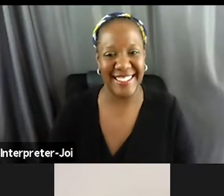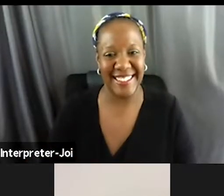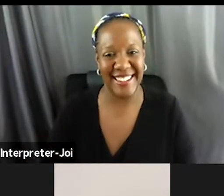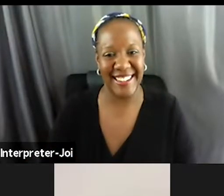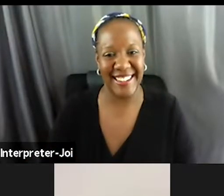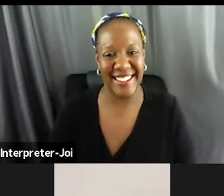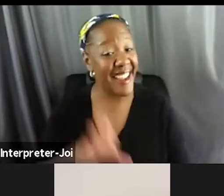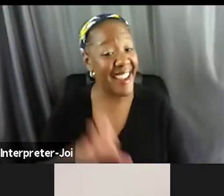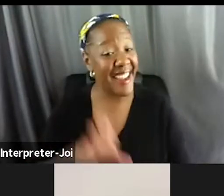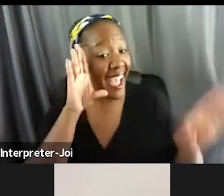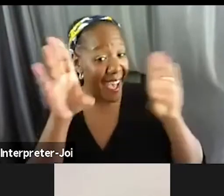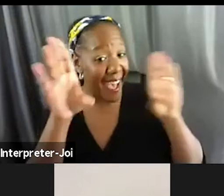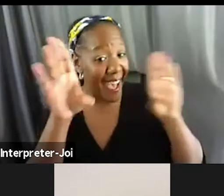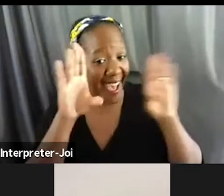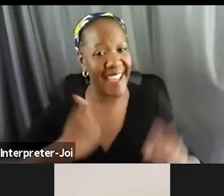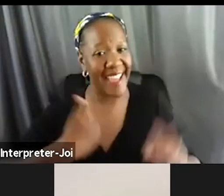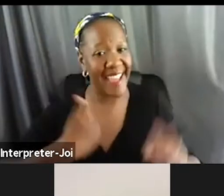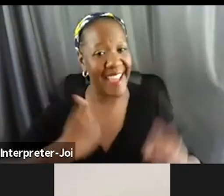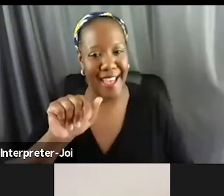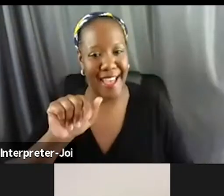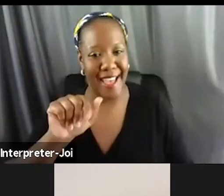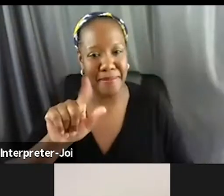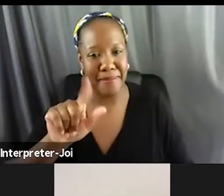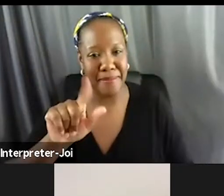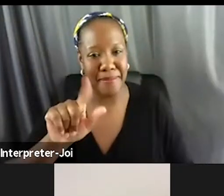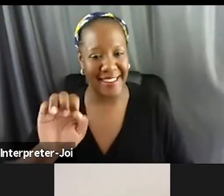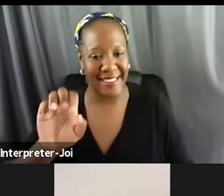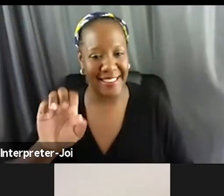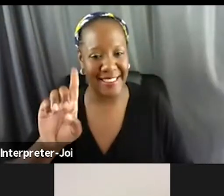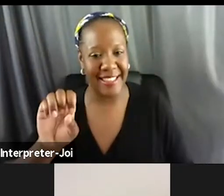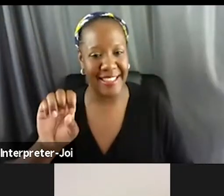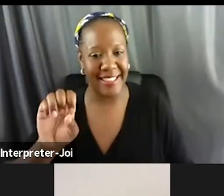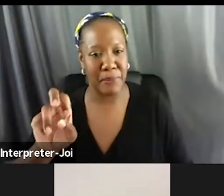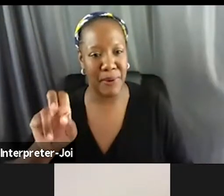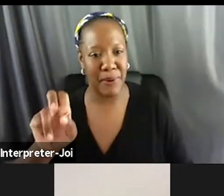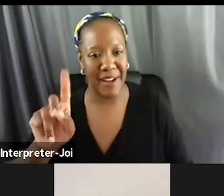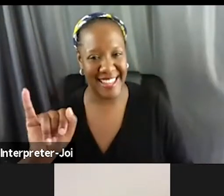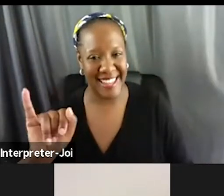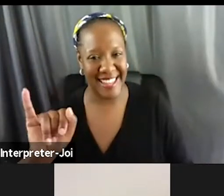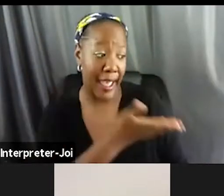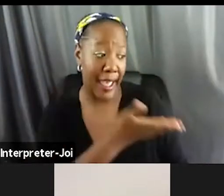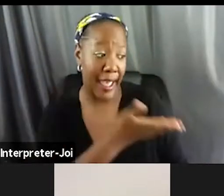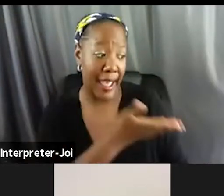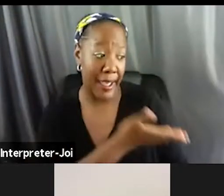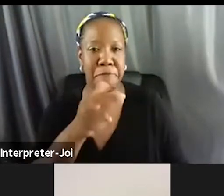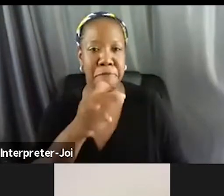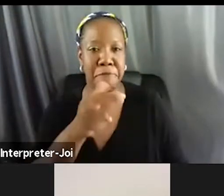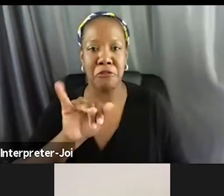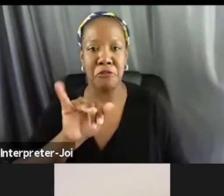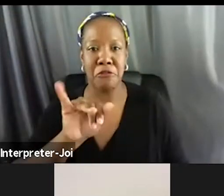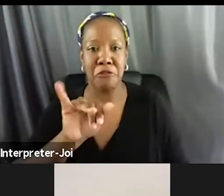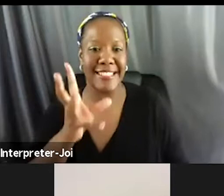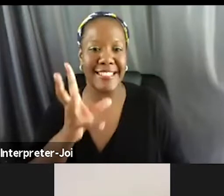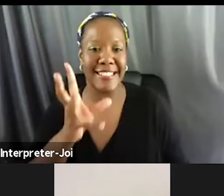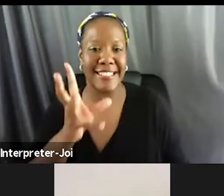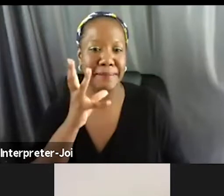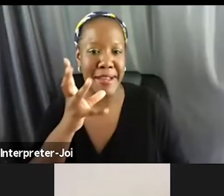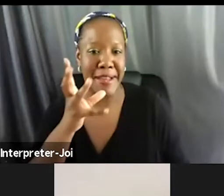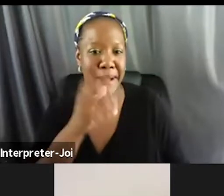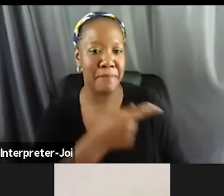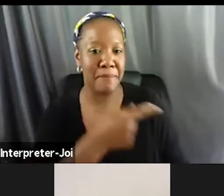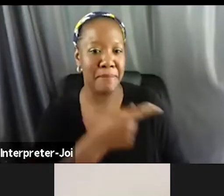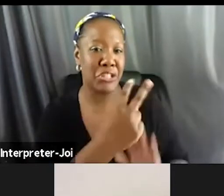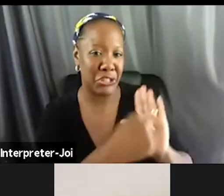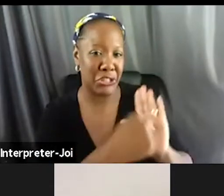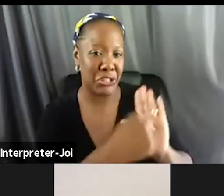Hi, my name is Natalie Dabrowski, and I am Gracie's mom, and she's just going to read a little